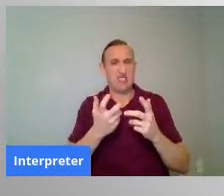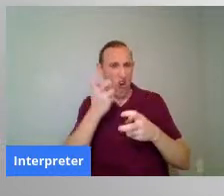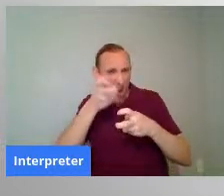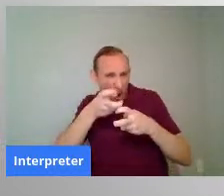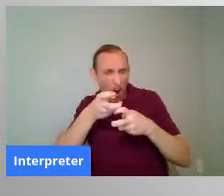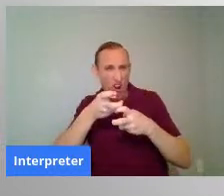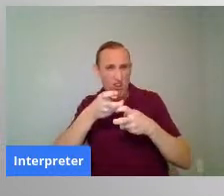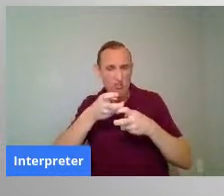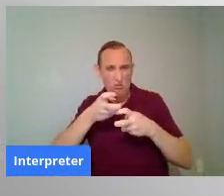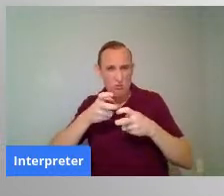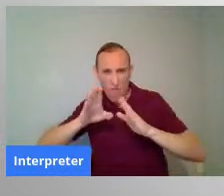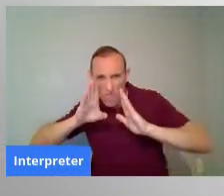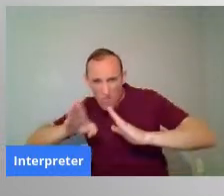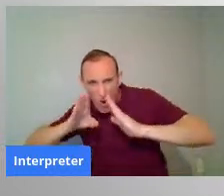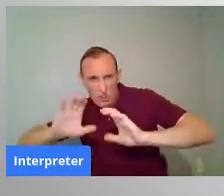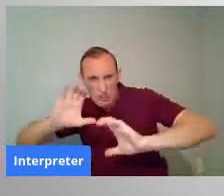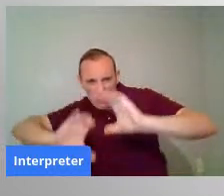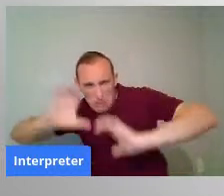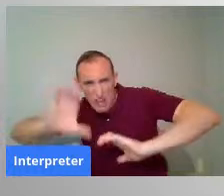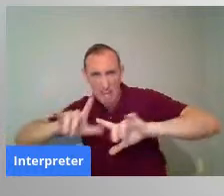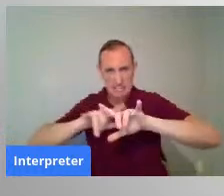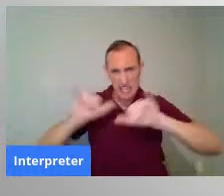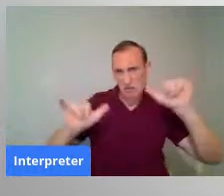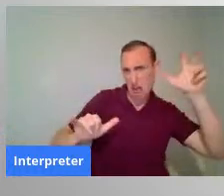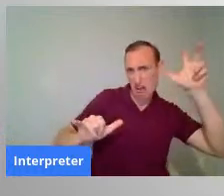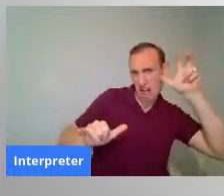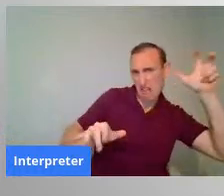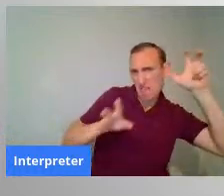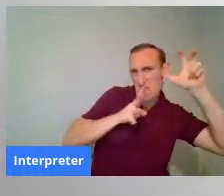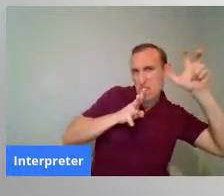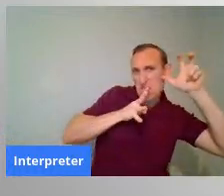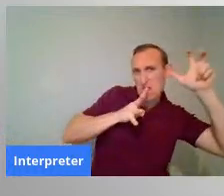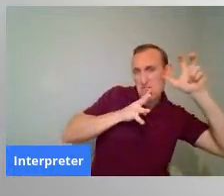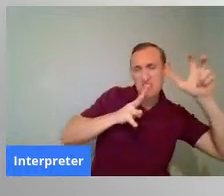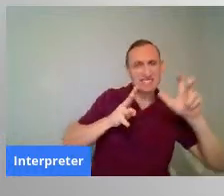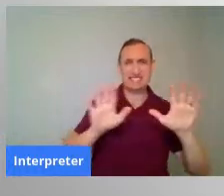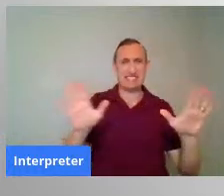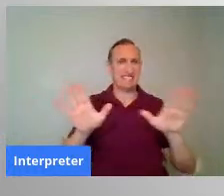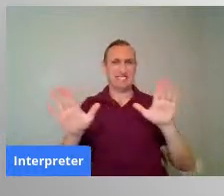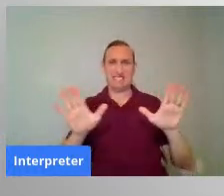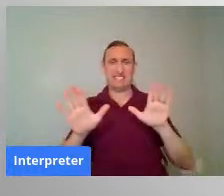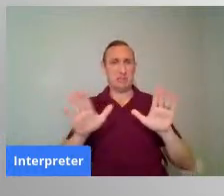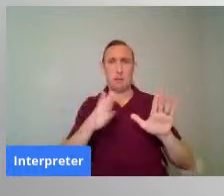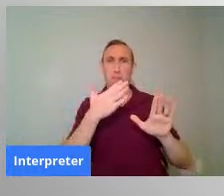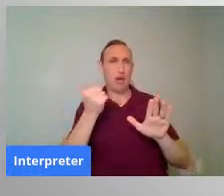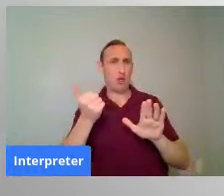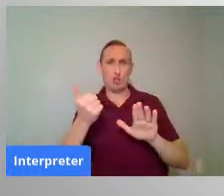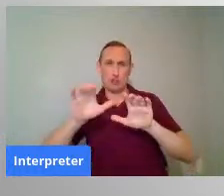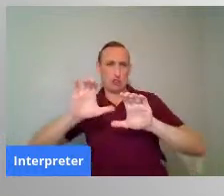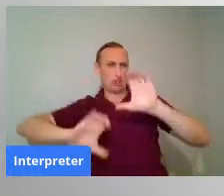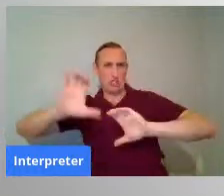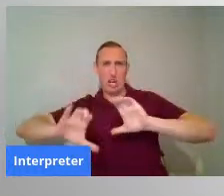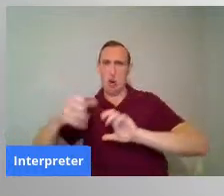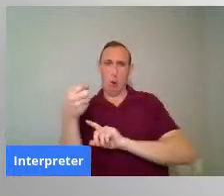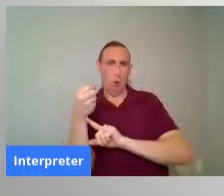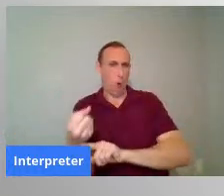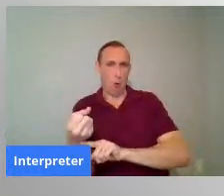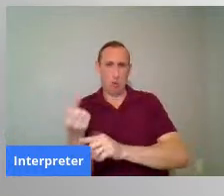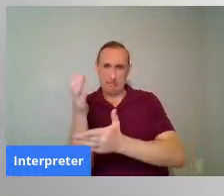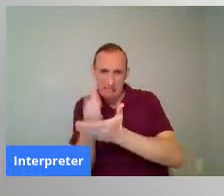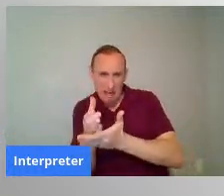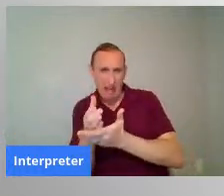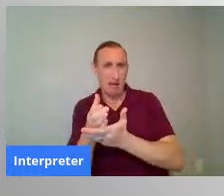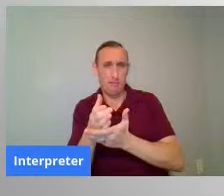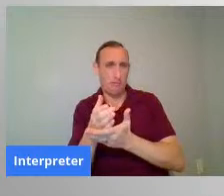for us to monitor what we're saying in the chat and what's being said verbally. And I'm trying to make sure I'm taking into account what everyone is saying, but then I'm missing